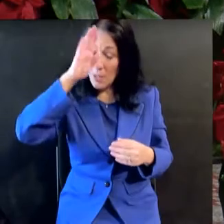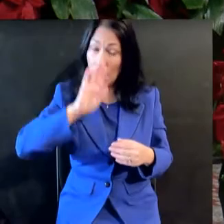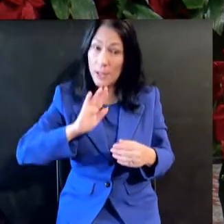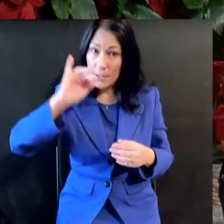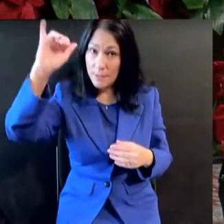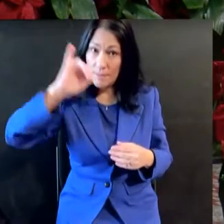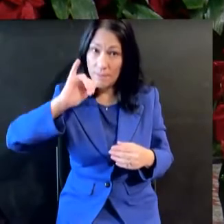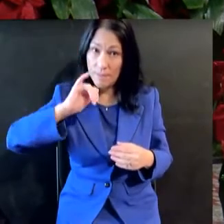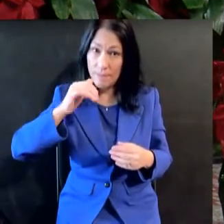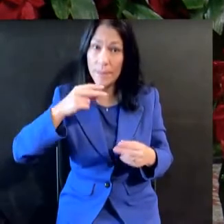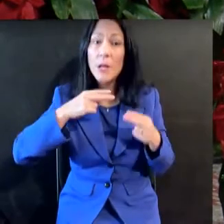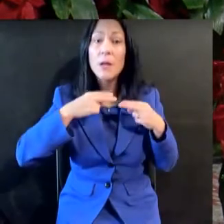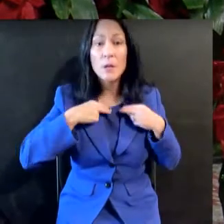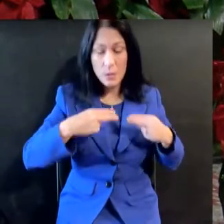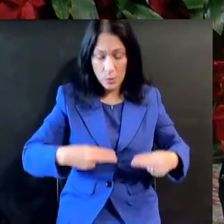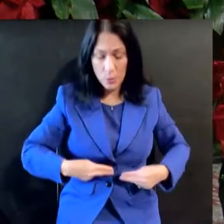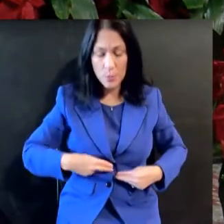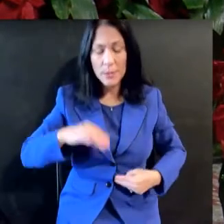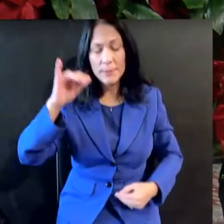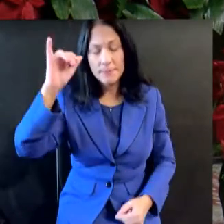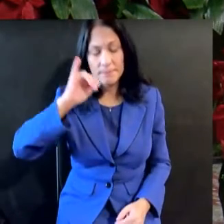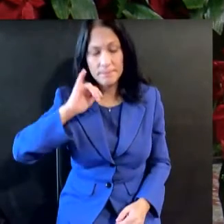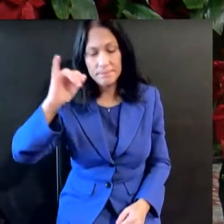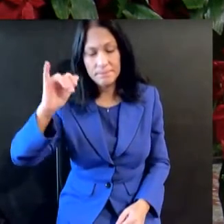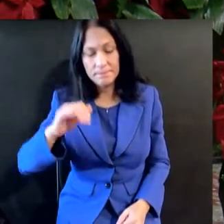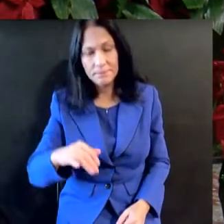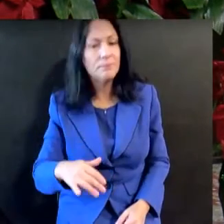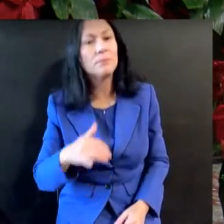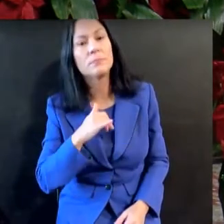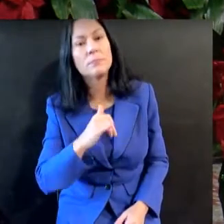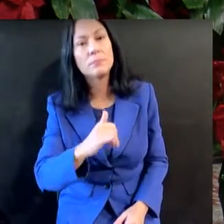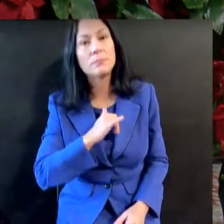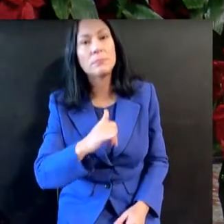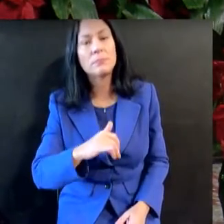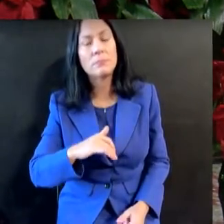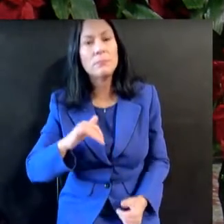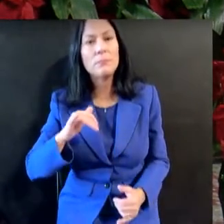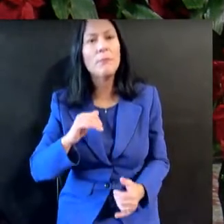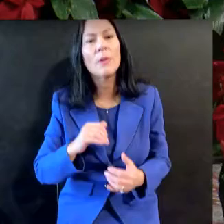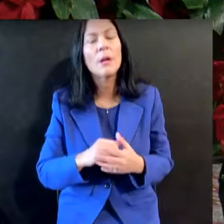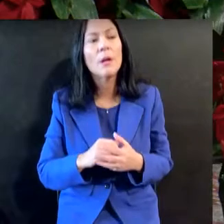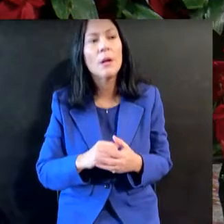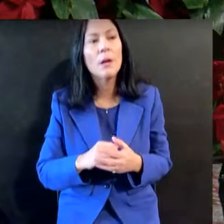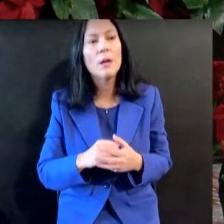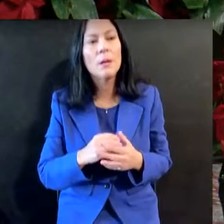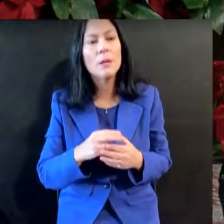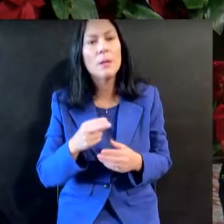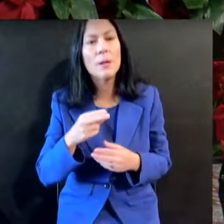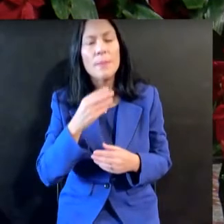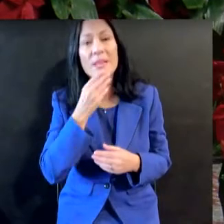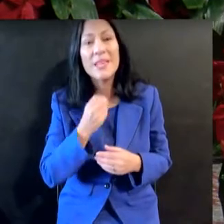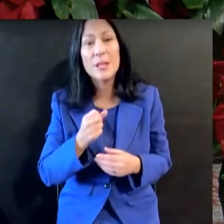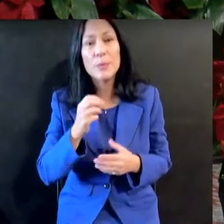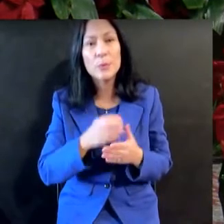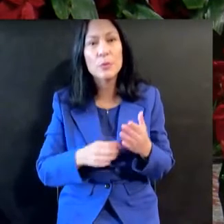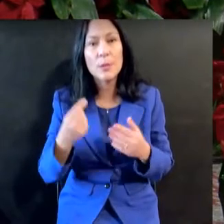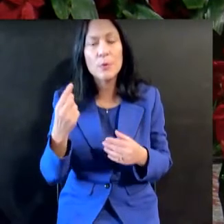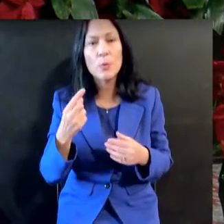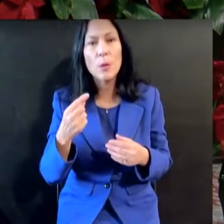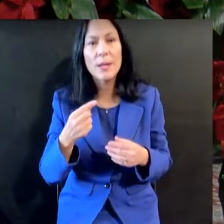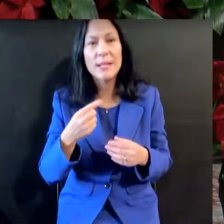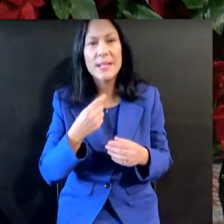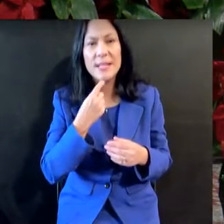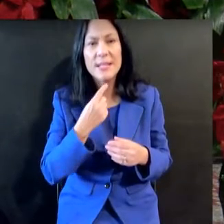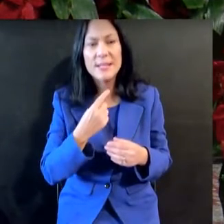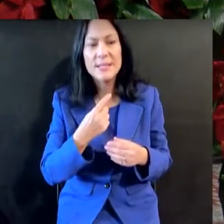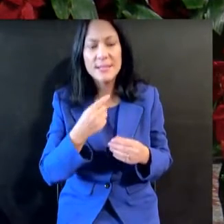we see when we talk about the form of God. Remember what the writers of the Hebrews said, chapter 1. He said that he was the exact imprint,